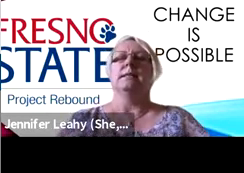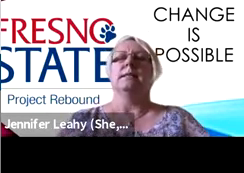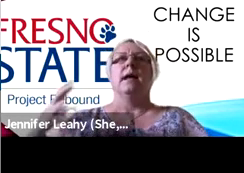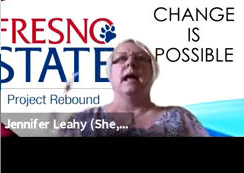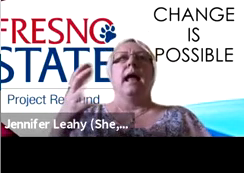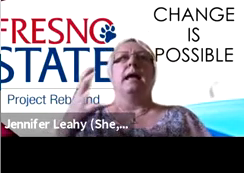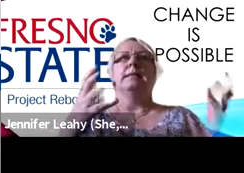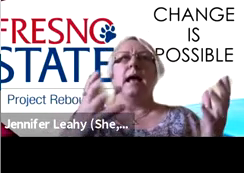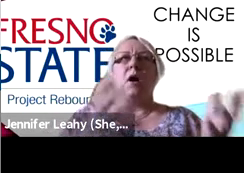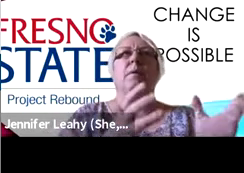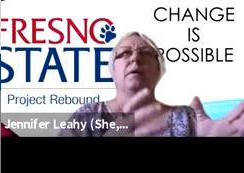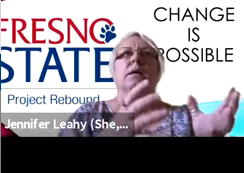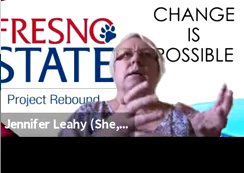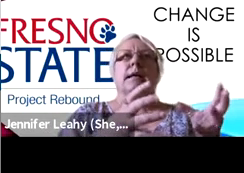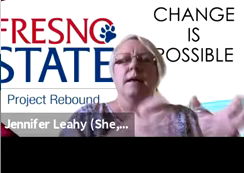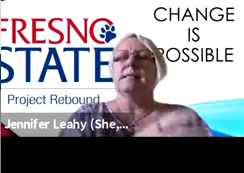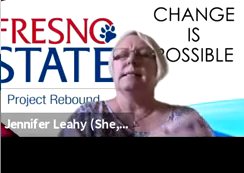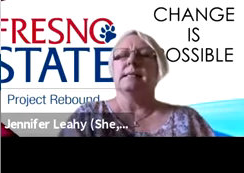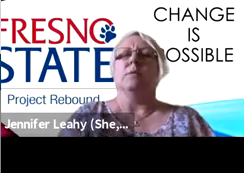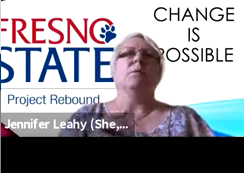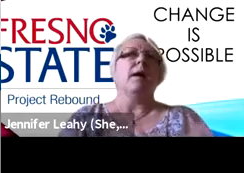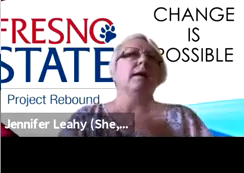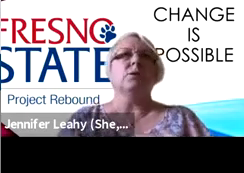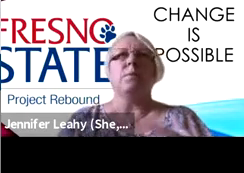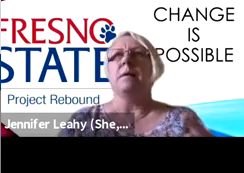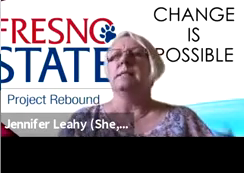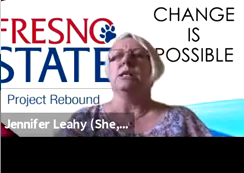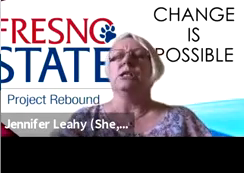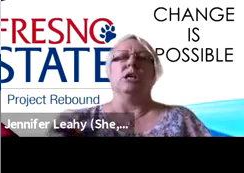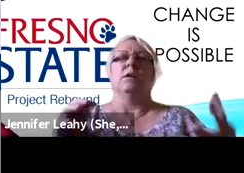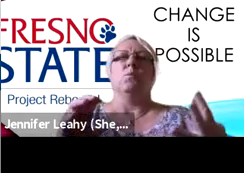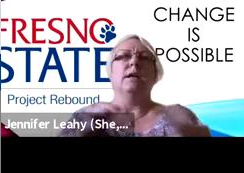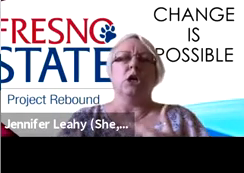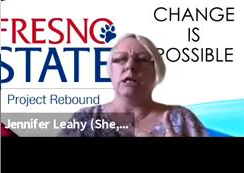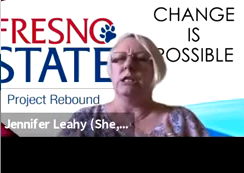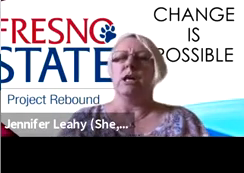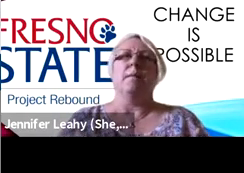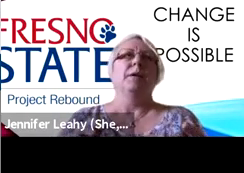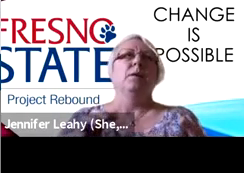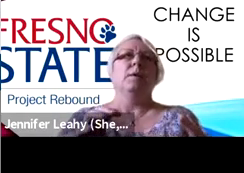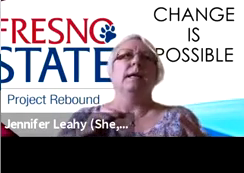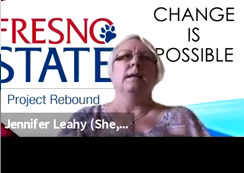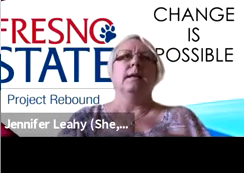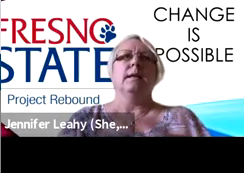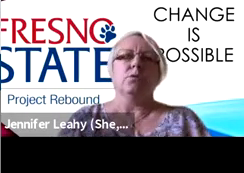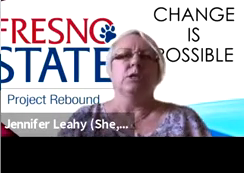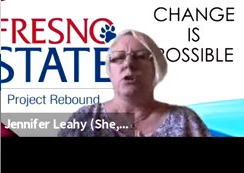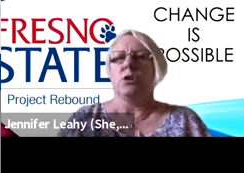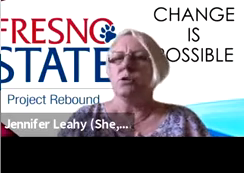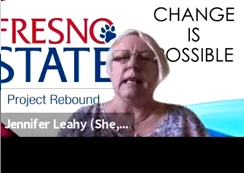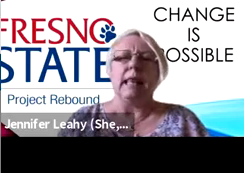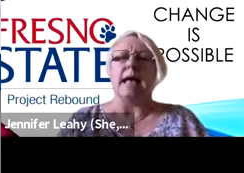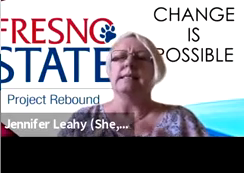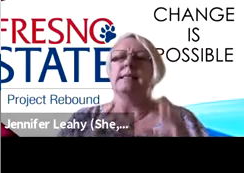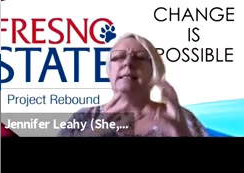he is, and help him succeed. We write letters of recommendation. We encourage him. We get him tutors when he